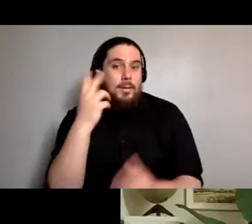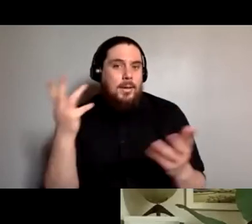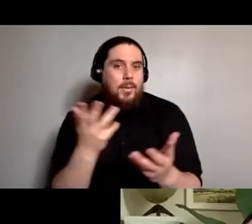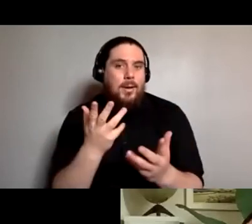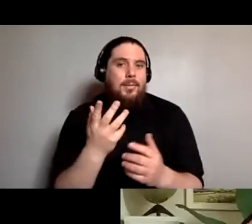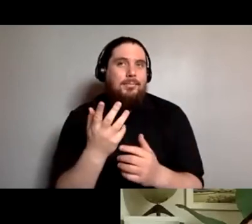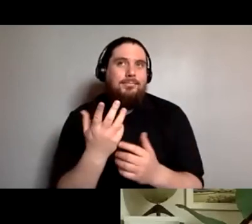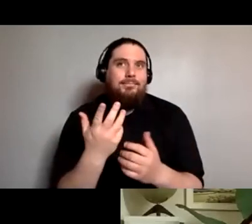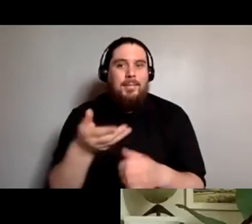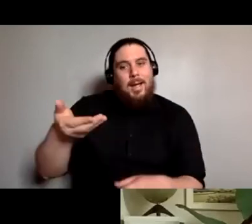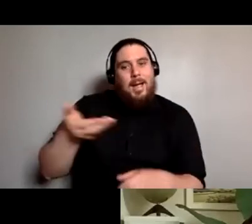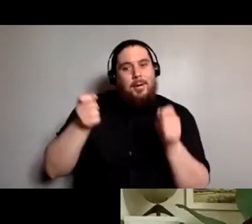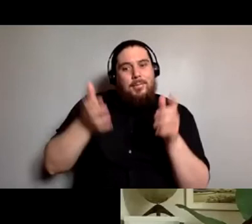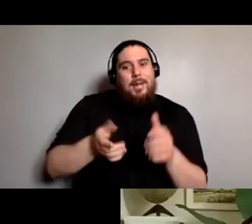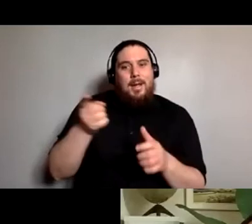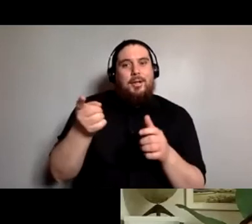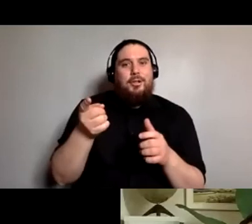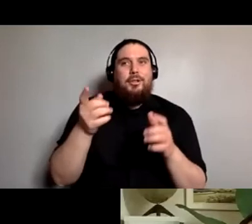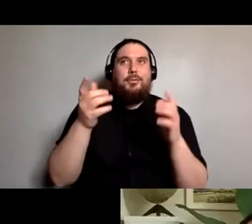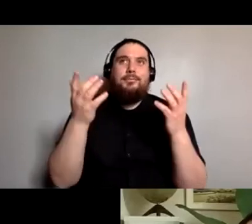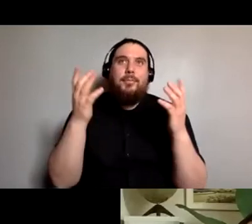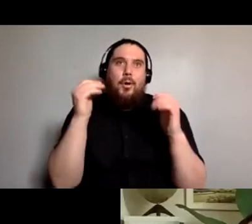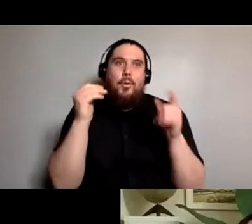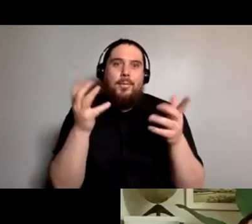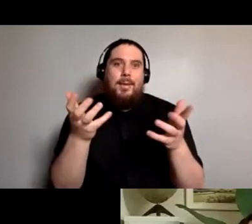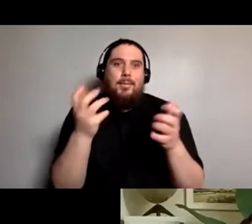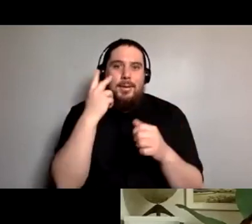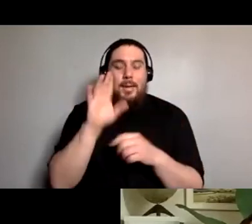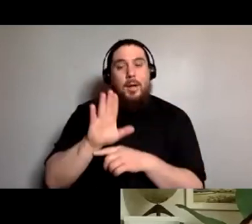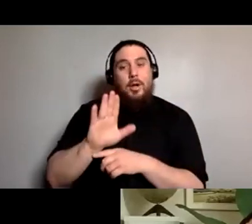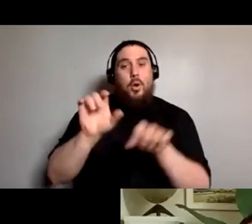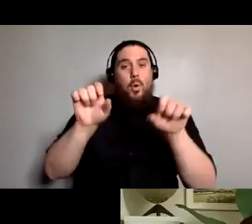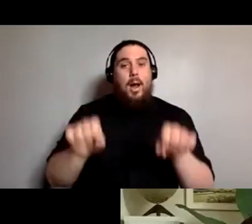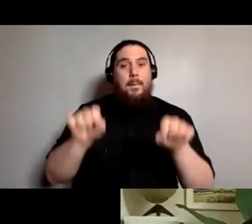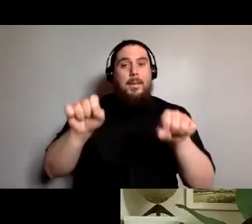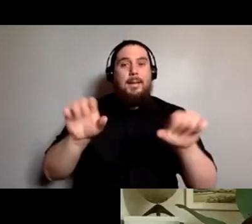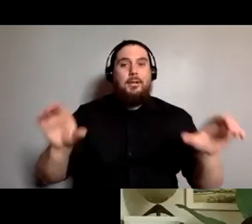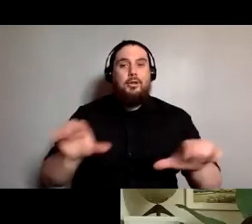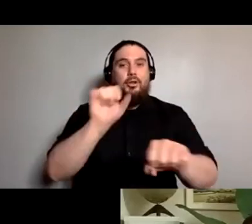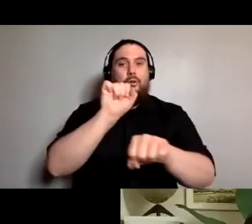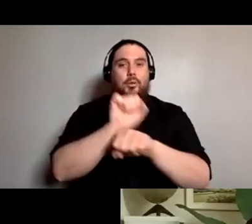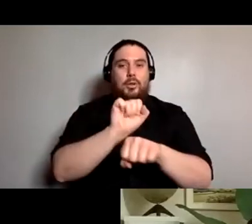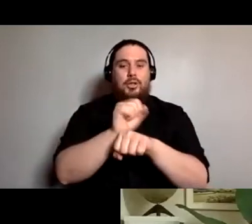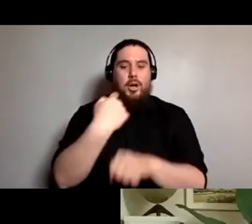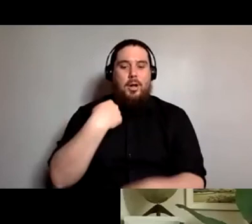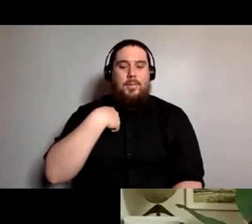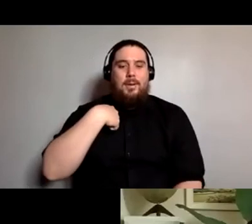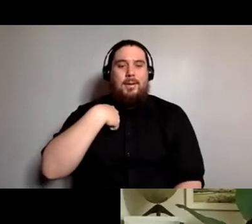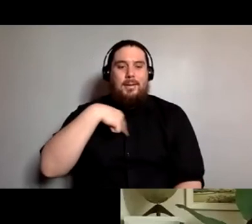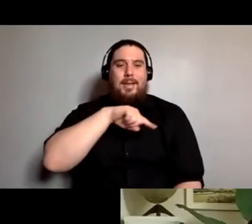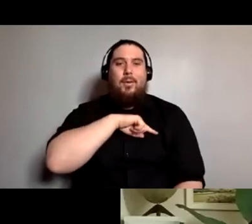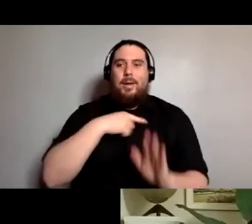hopes employers are looking for, are your abilities to do the job that we have